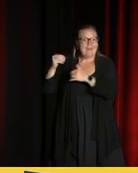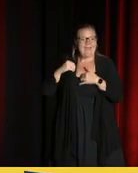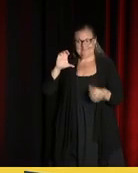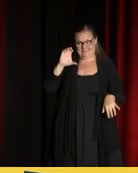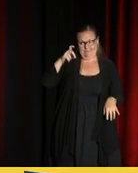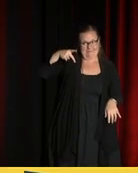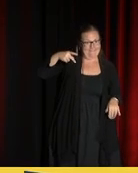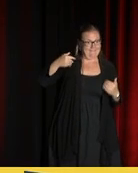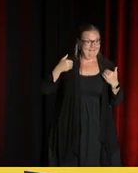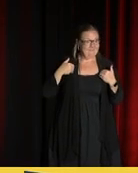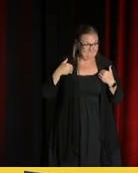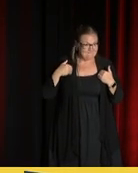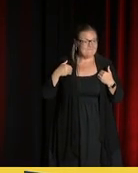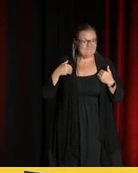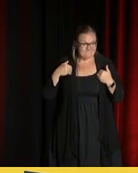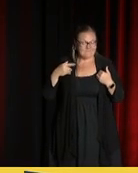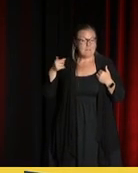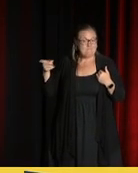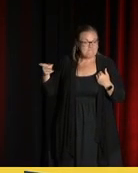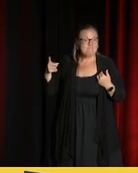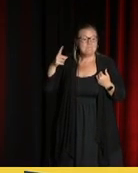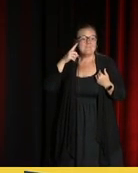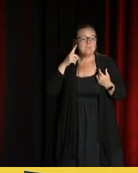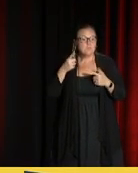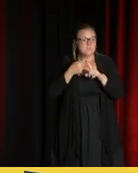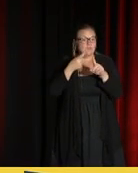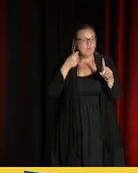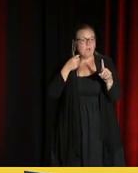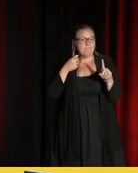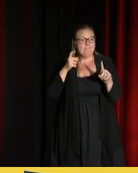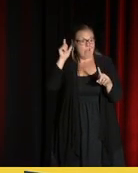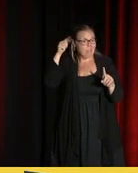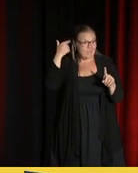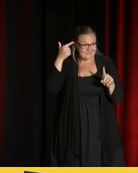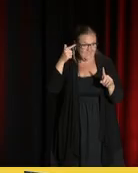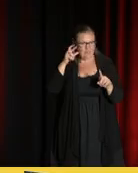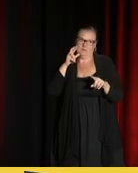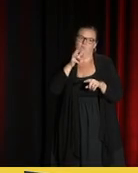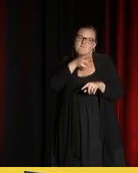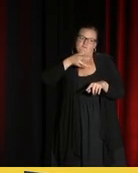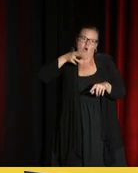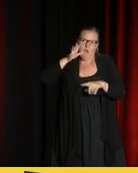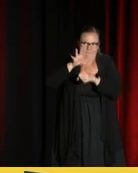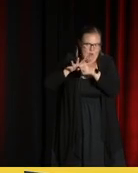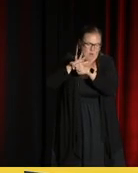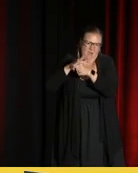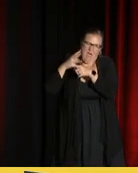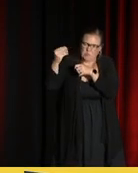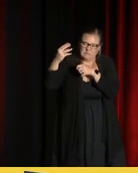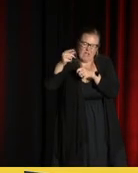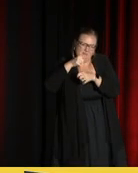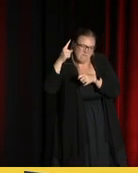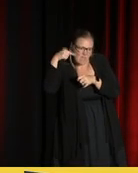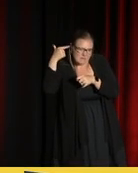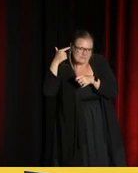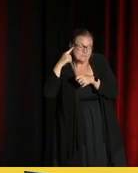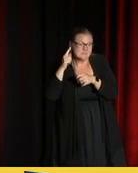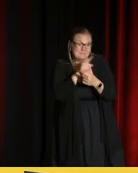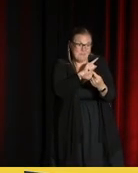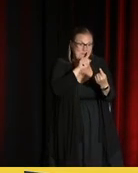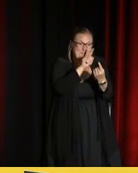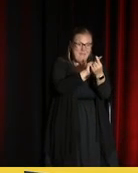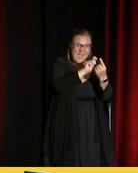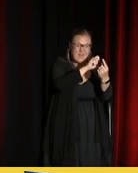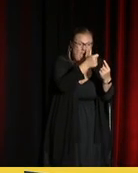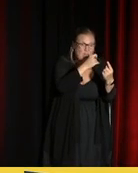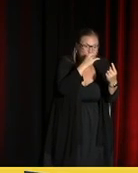had cerebral palsy, hemiplegia. He was from rural London, rural England. He had never met another kid